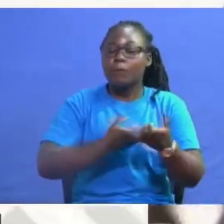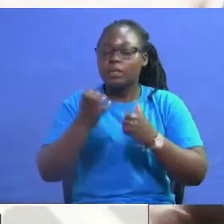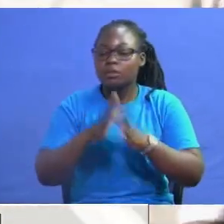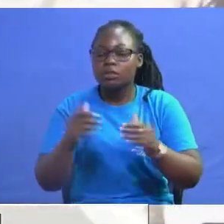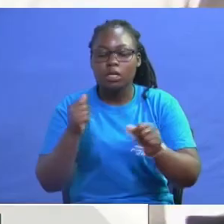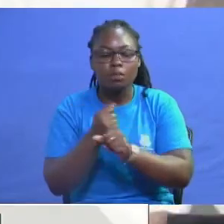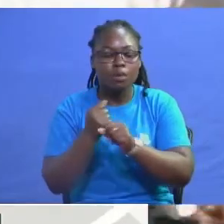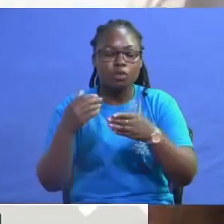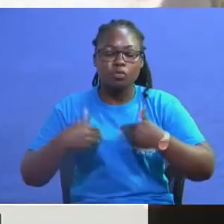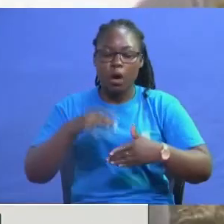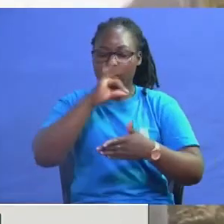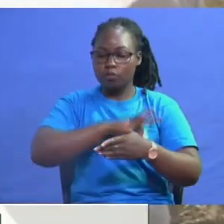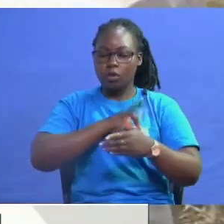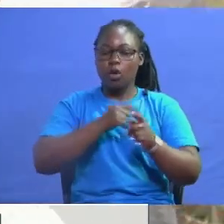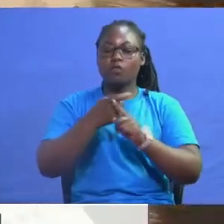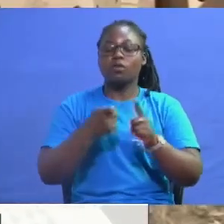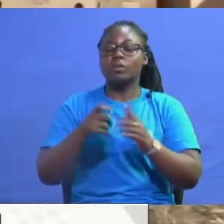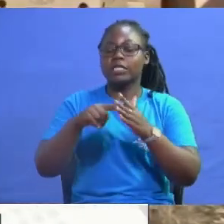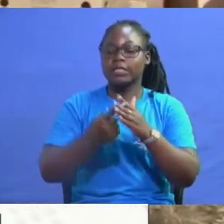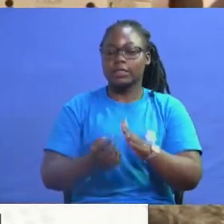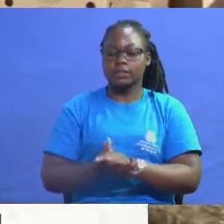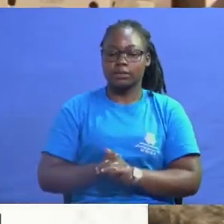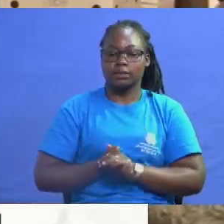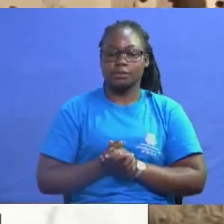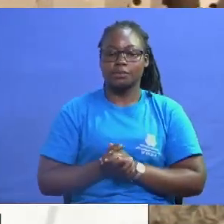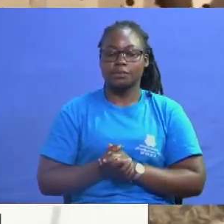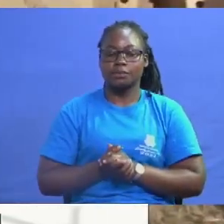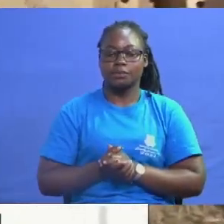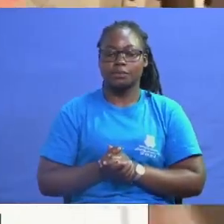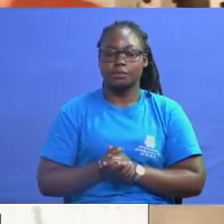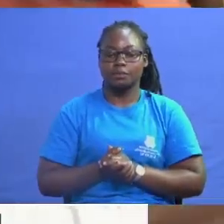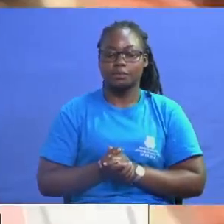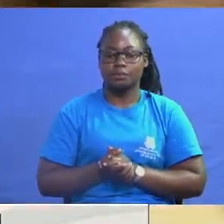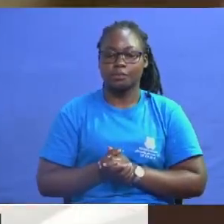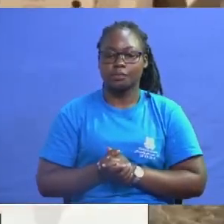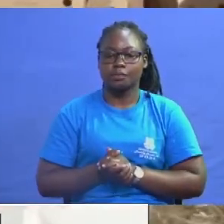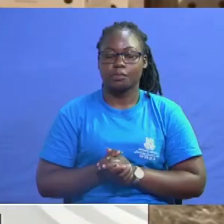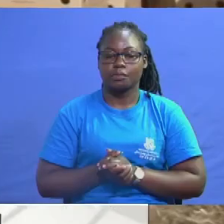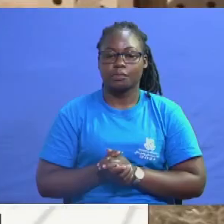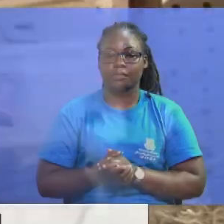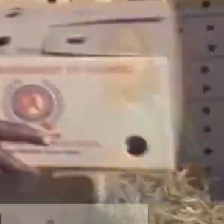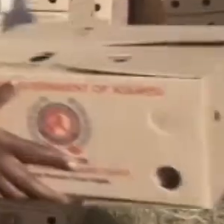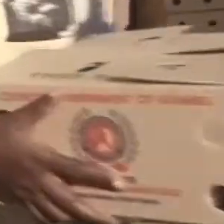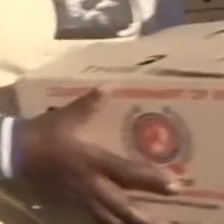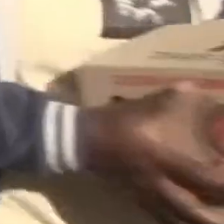to generate income from the venture. Yvonne Kemuma, KUTV.